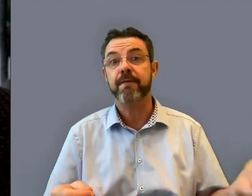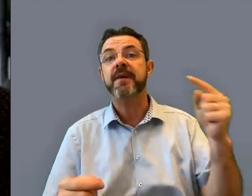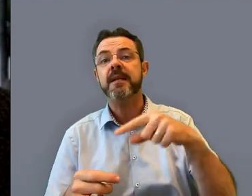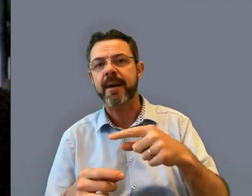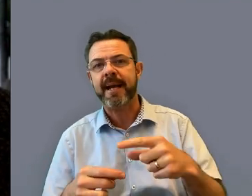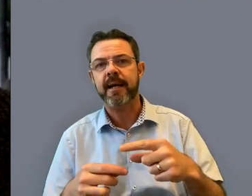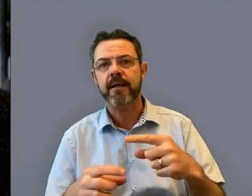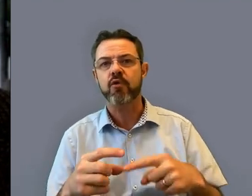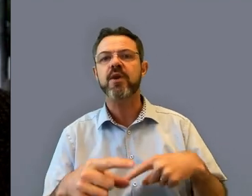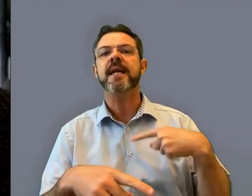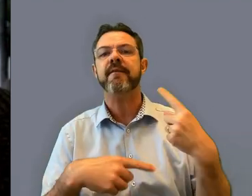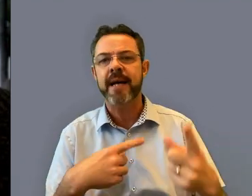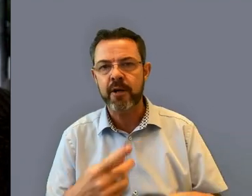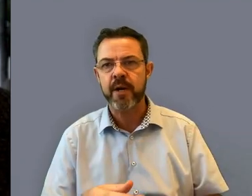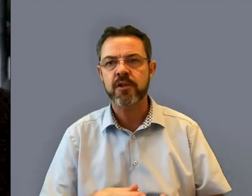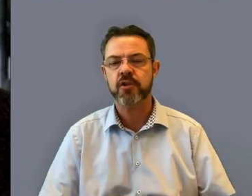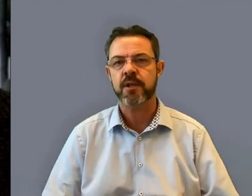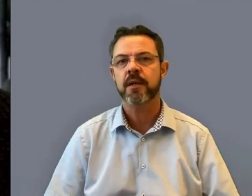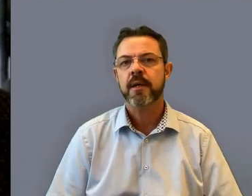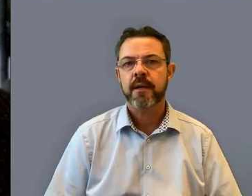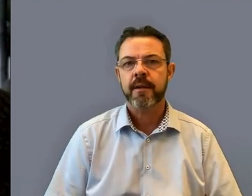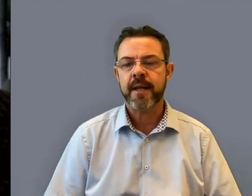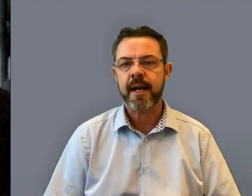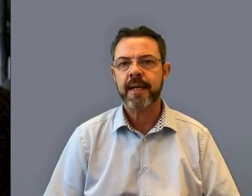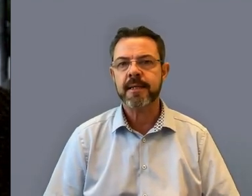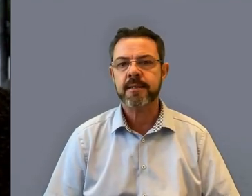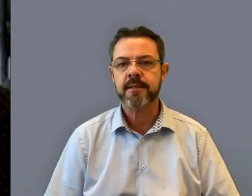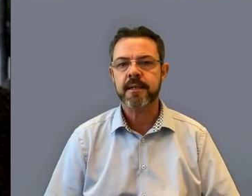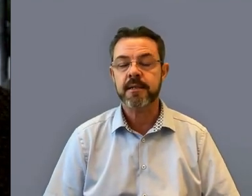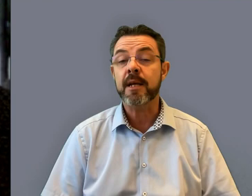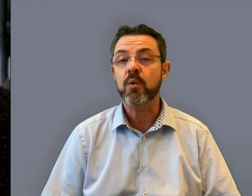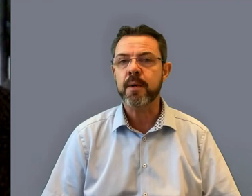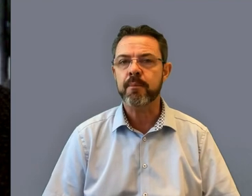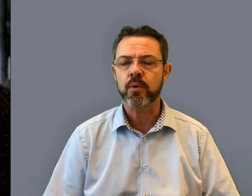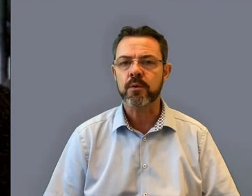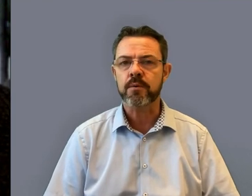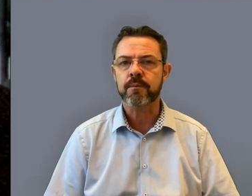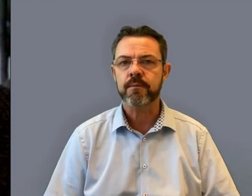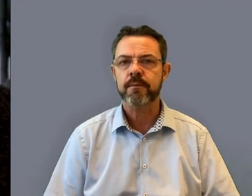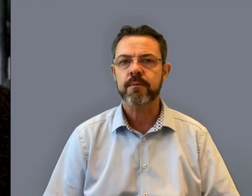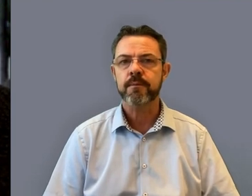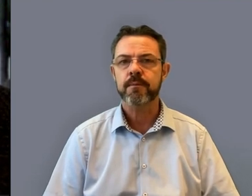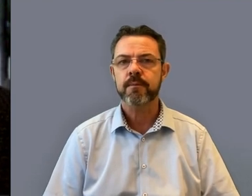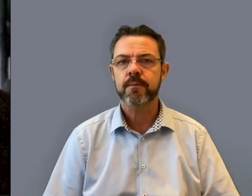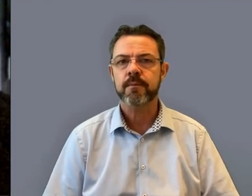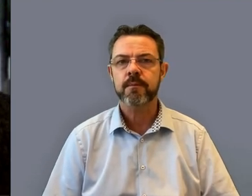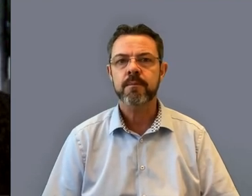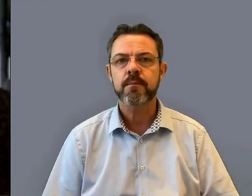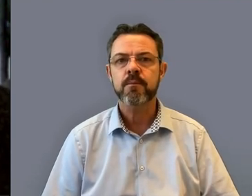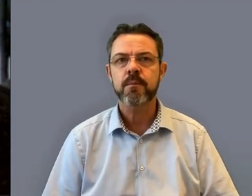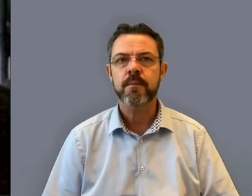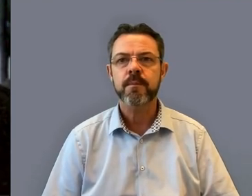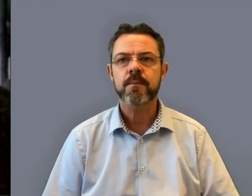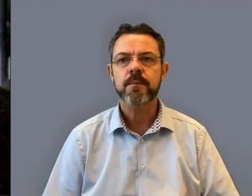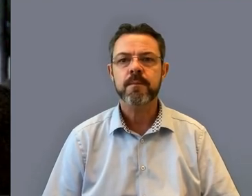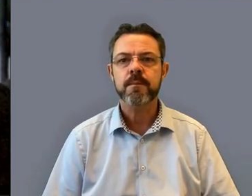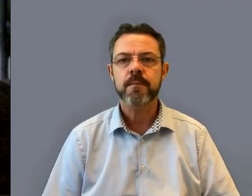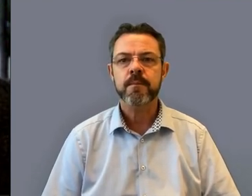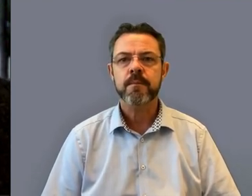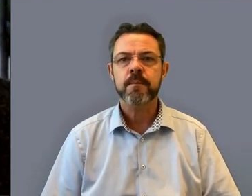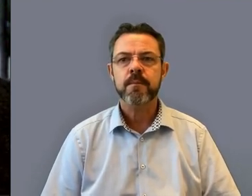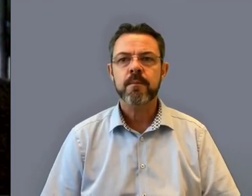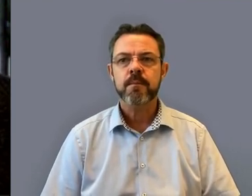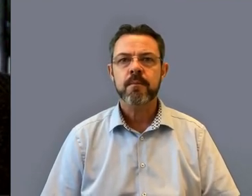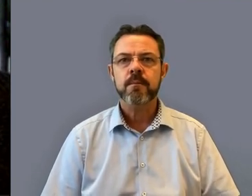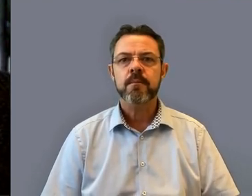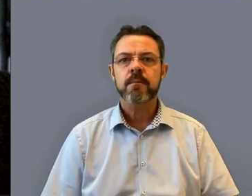the kind of feedback and re-evaluation that I guess is equally important. Yeah, absolutely. So, we see